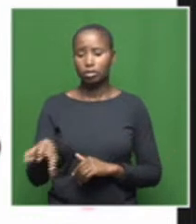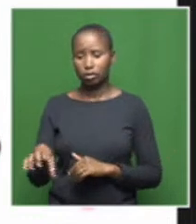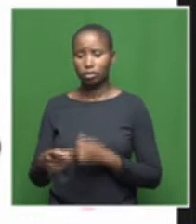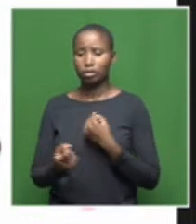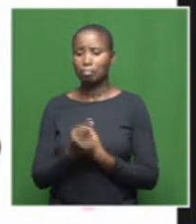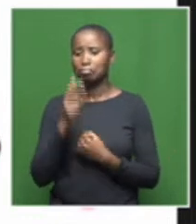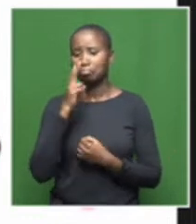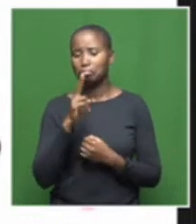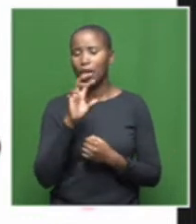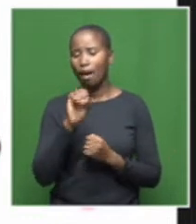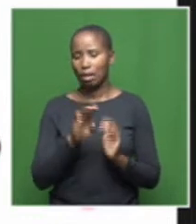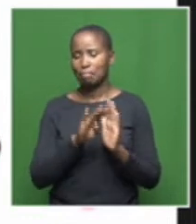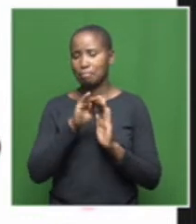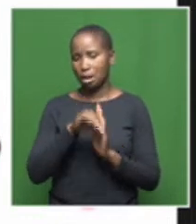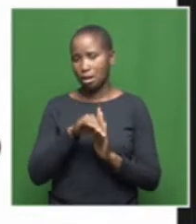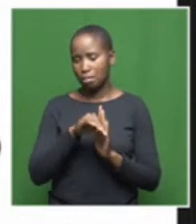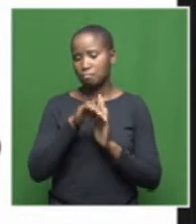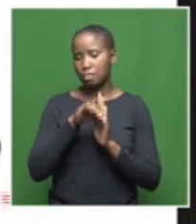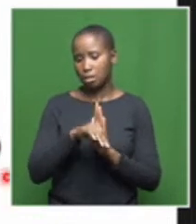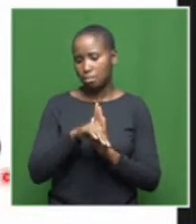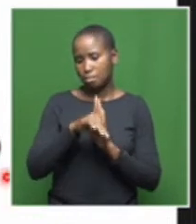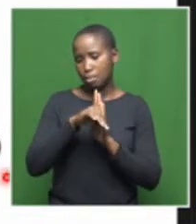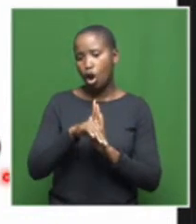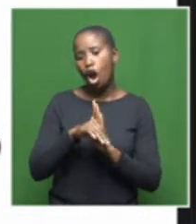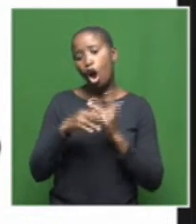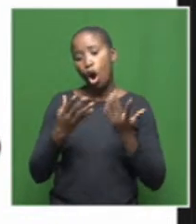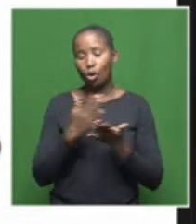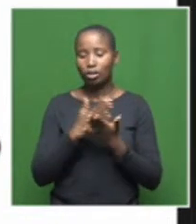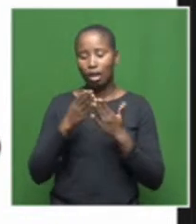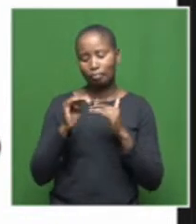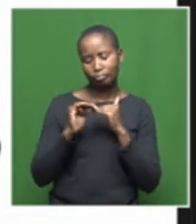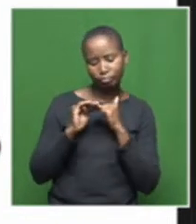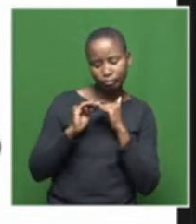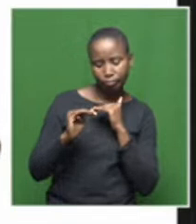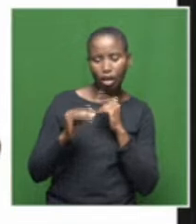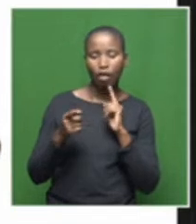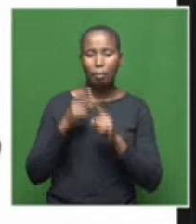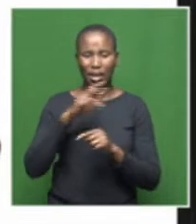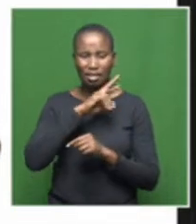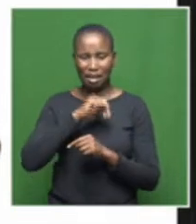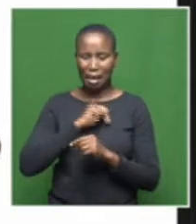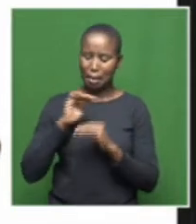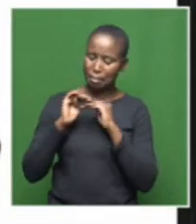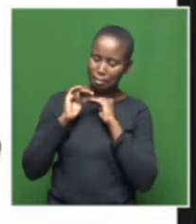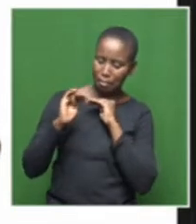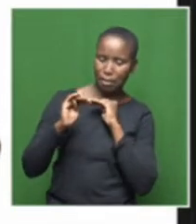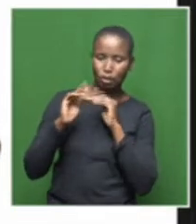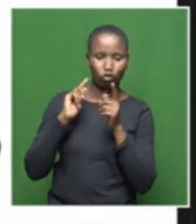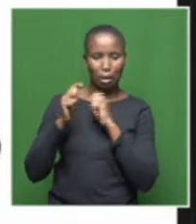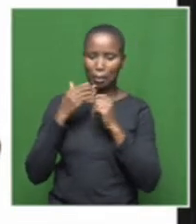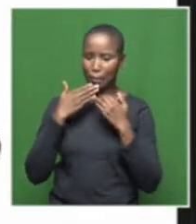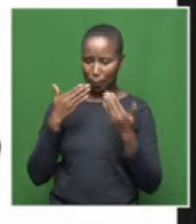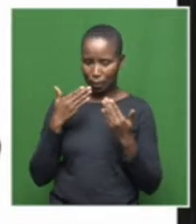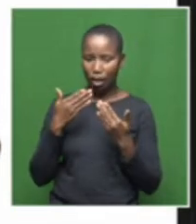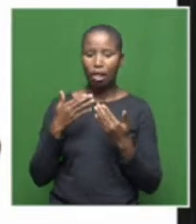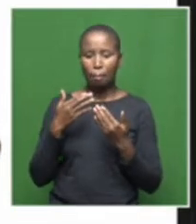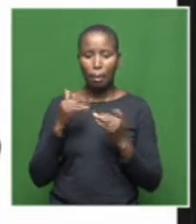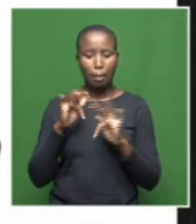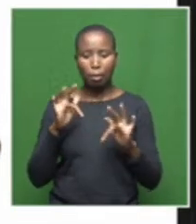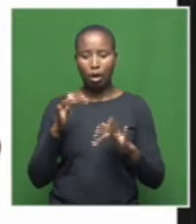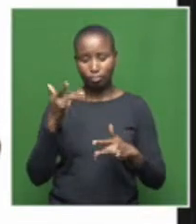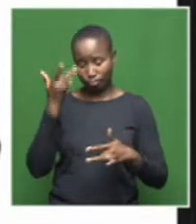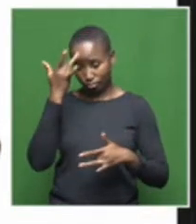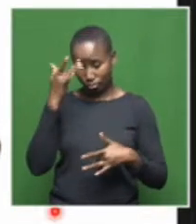seeing decreases in weekly incidence or stabilization, where KZN was unchanged. Percent positivity, either